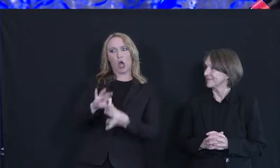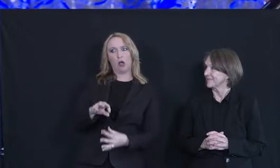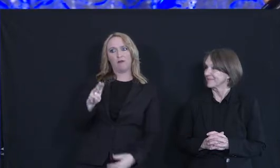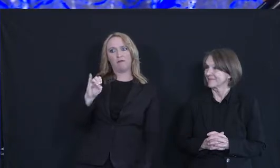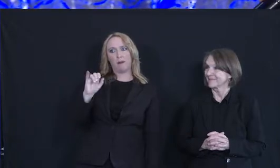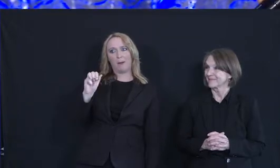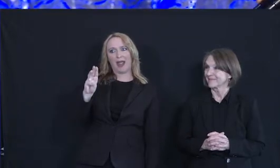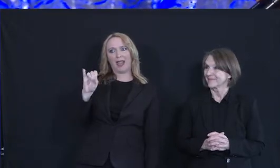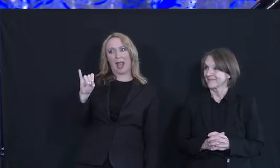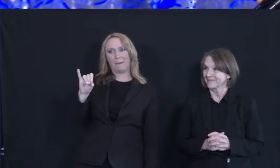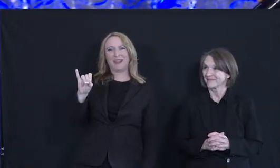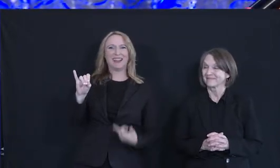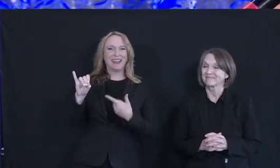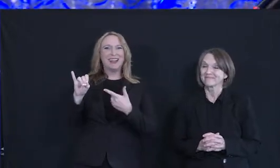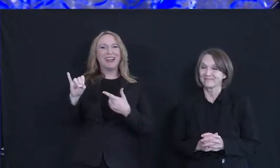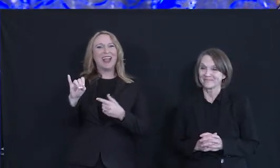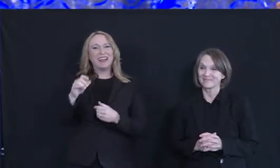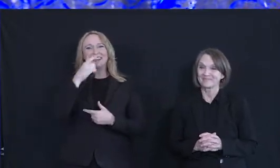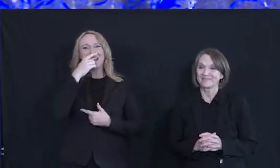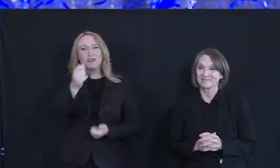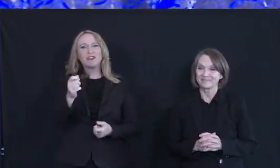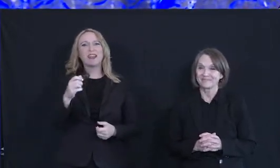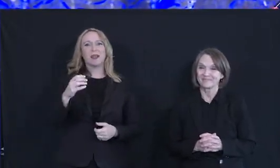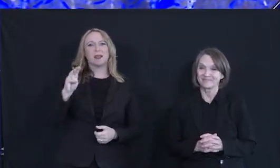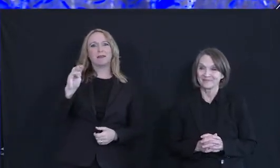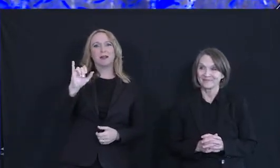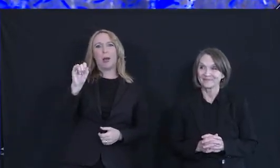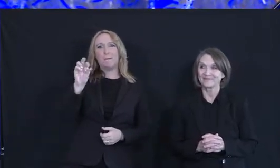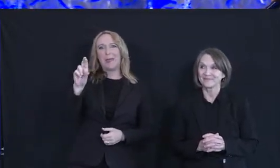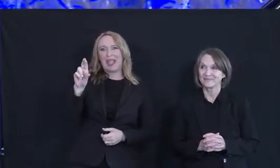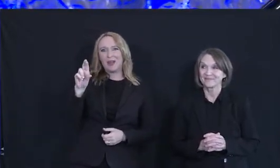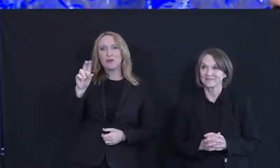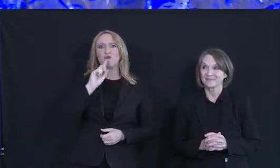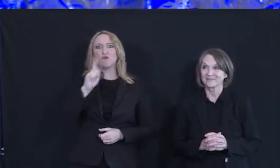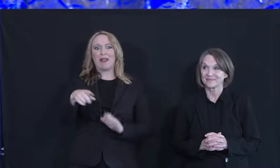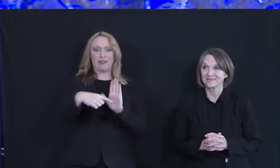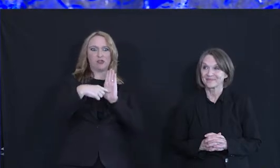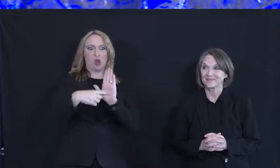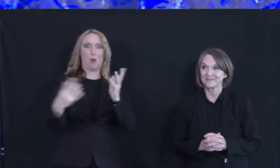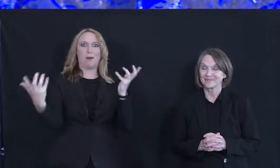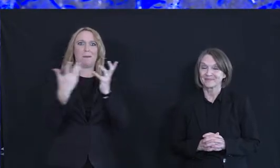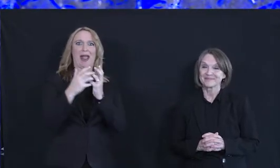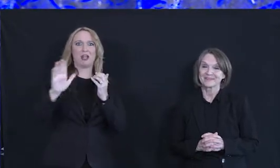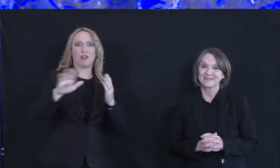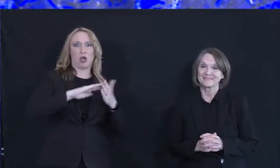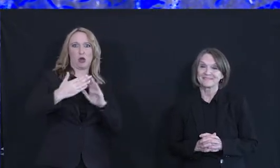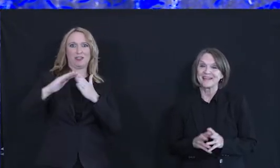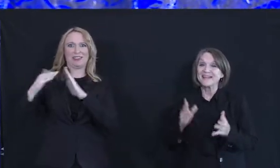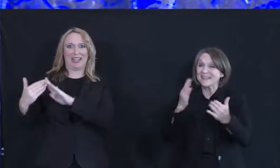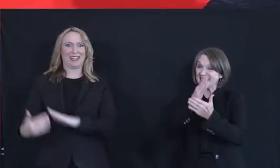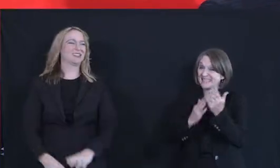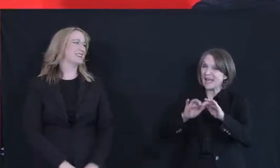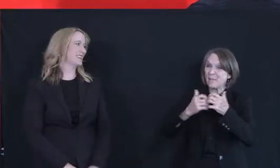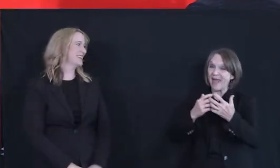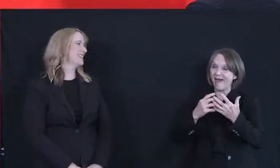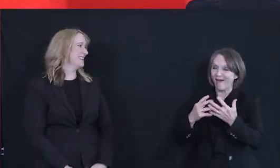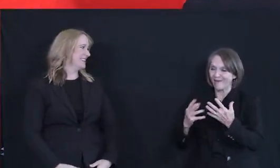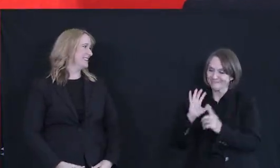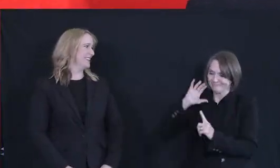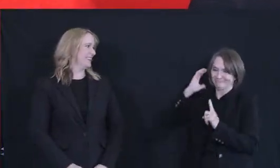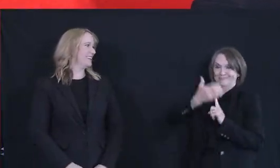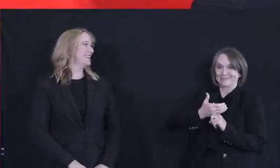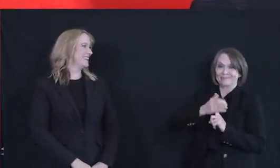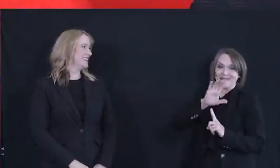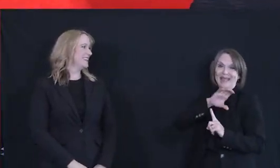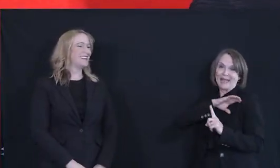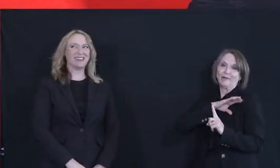their cities in a really unique way that I don't think you necessarily get at other levels of government they somehow take on the character and the personality of the